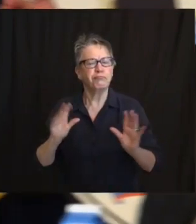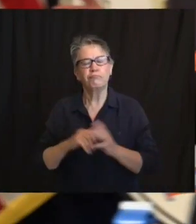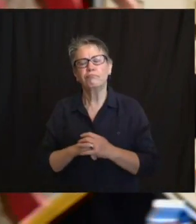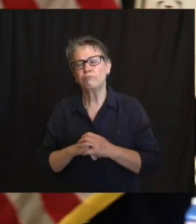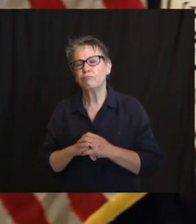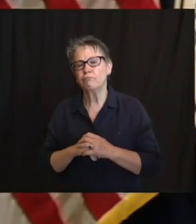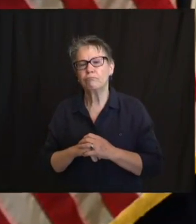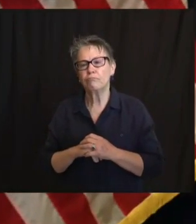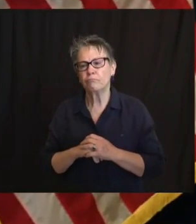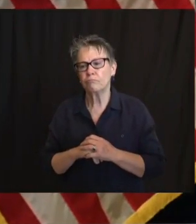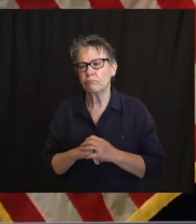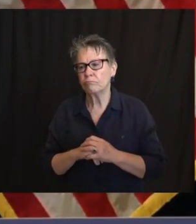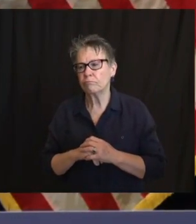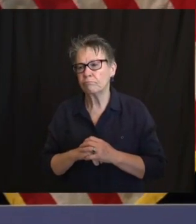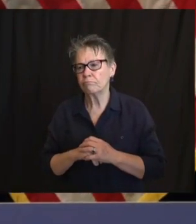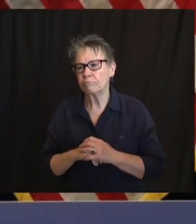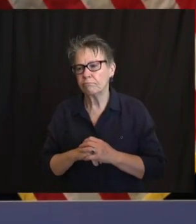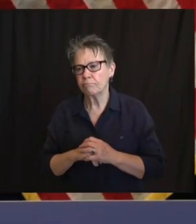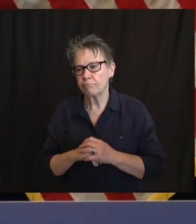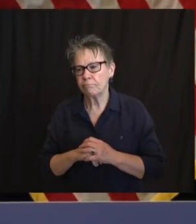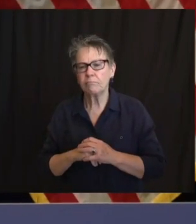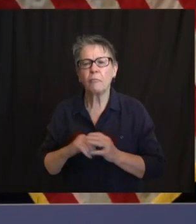Thank you, Mike. Can we come down to Elisa's? right?